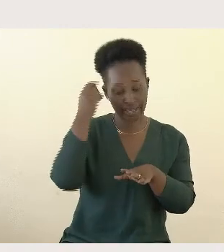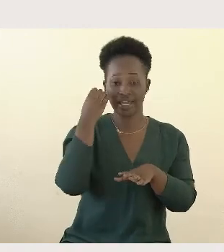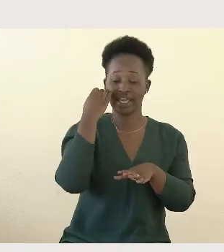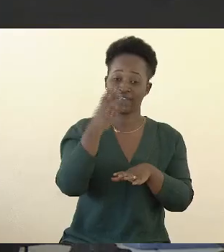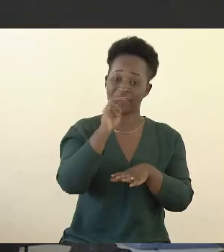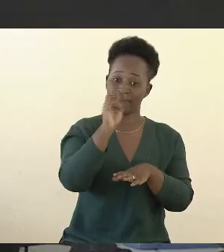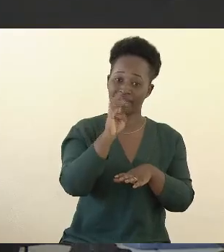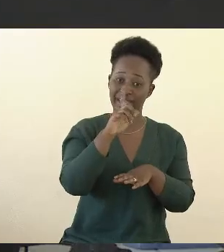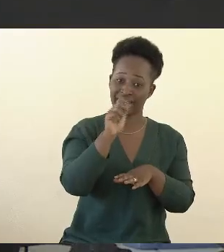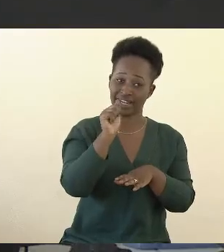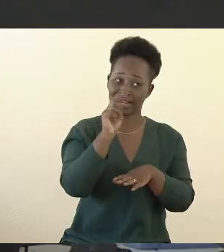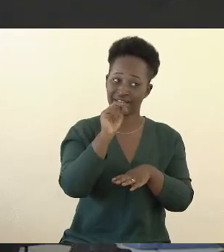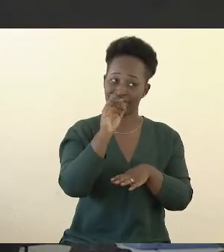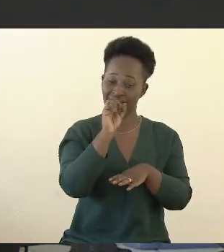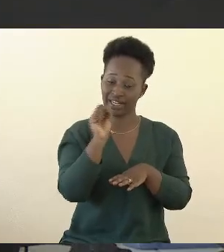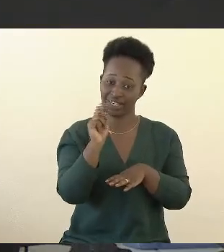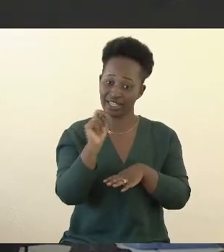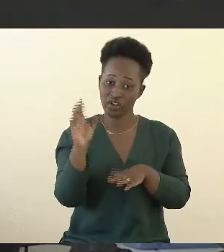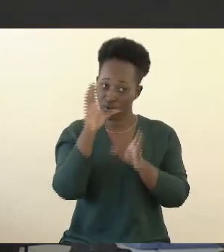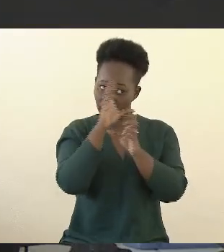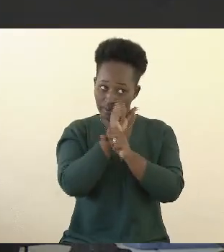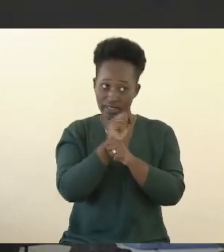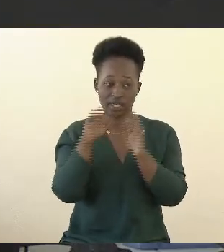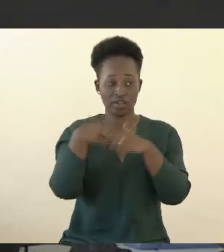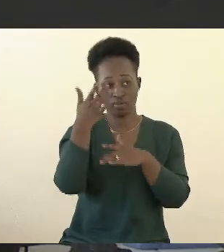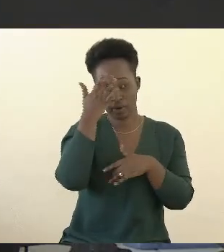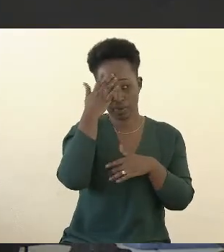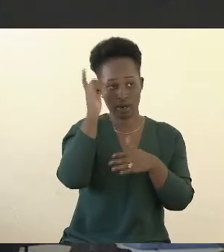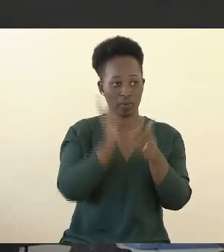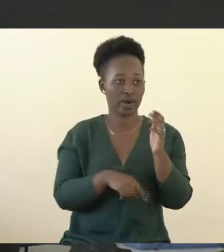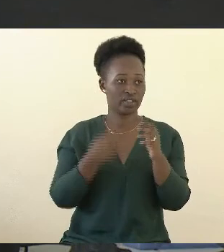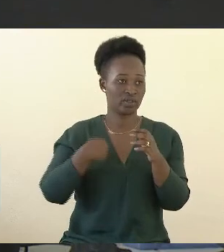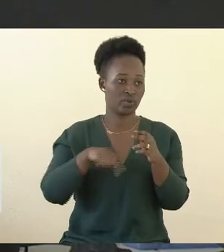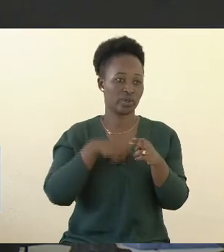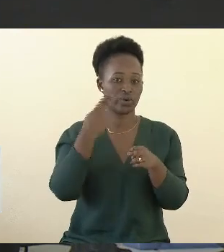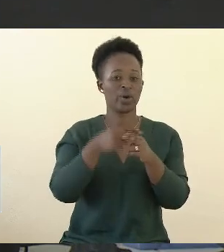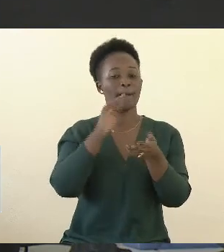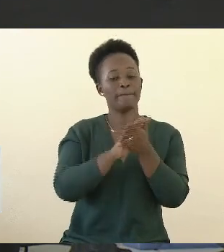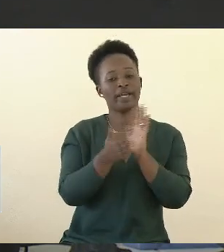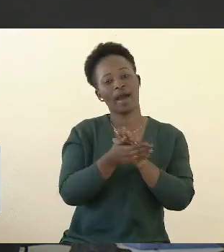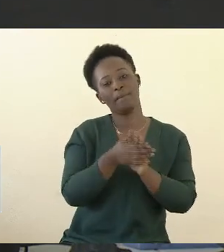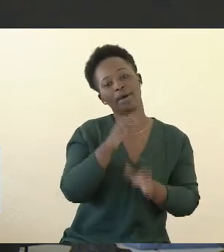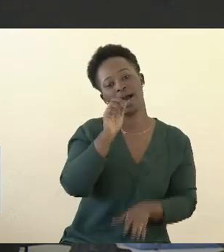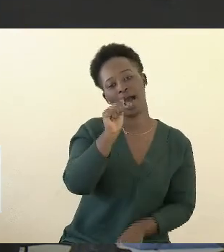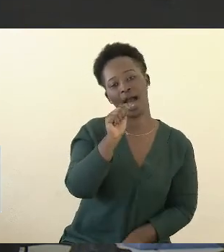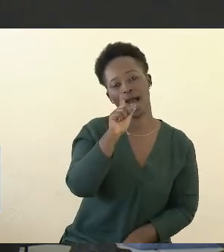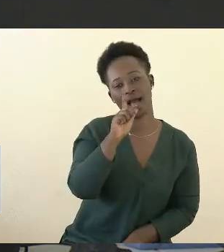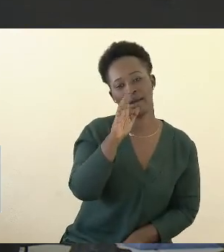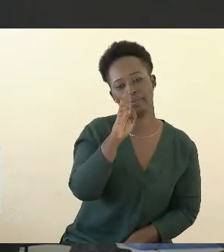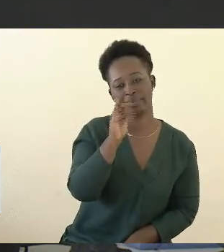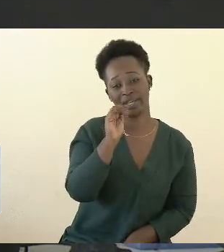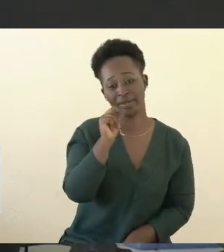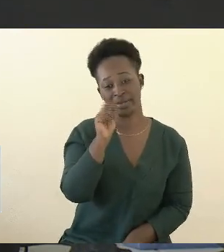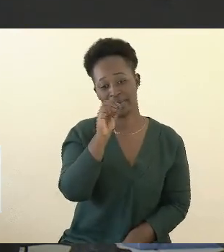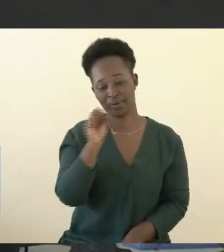melanin, what do you suffer, students? You suffer from what you call, you become an albino. Talk about an albino, that is lack of